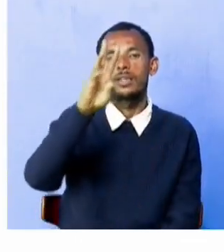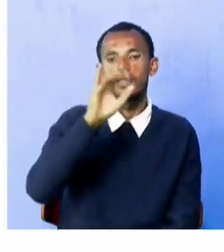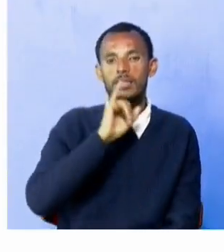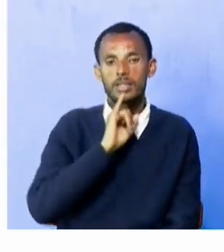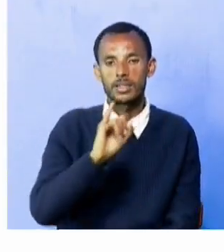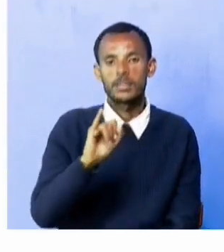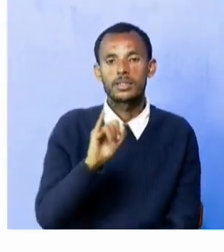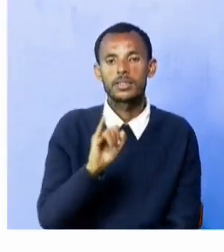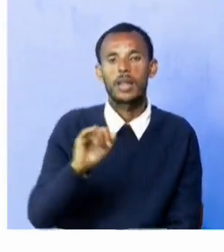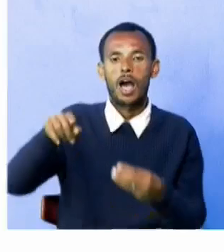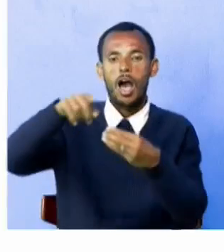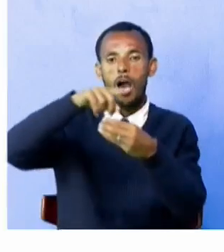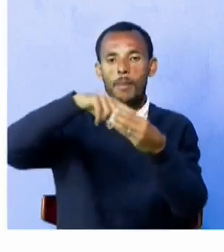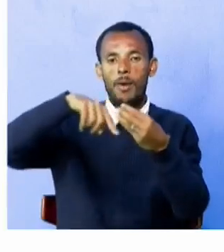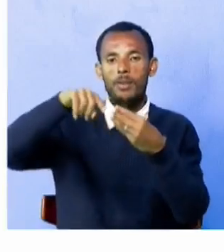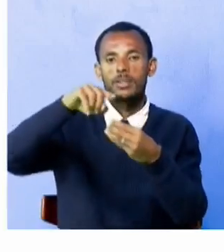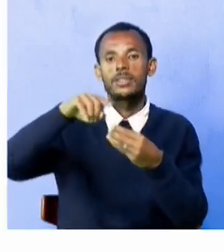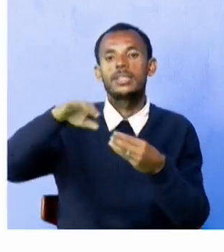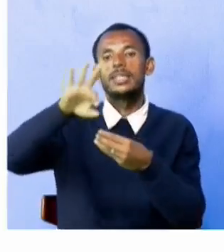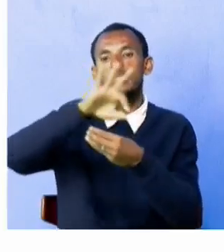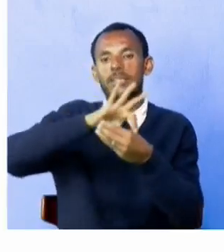is about circle.